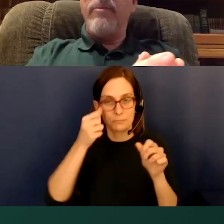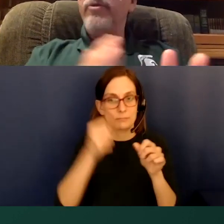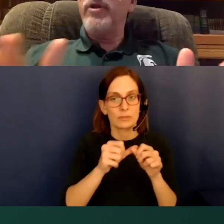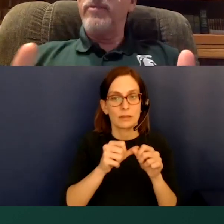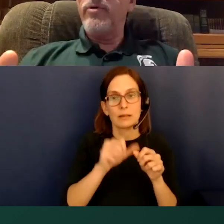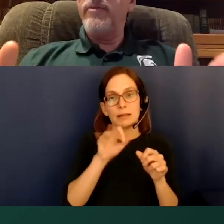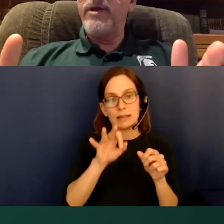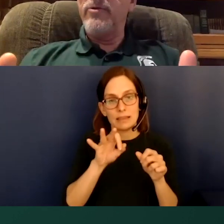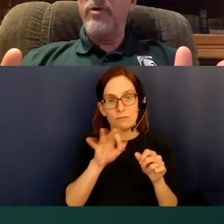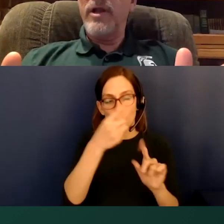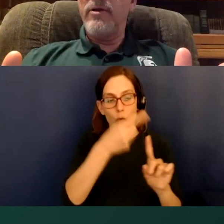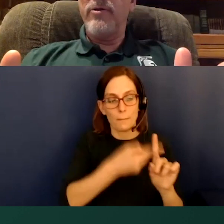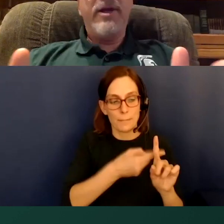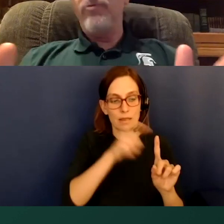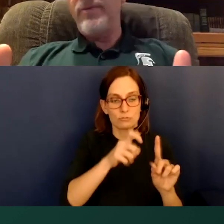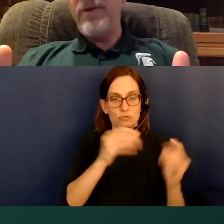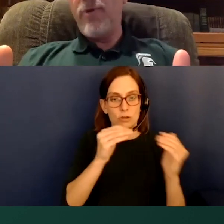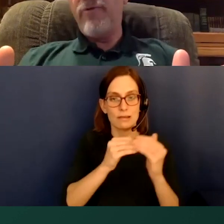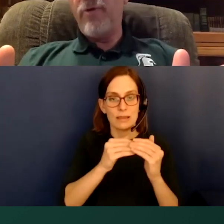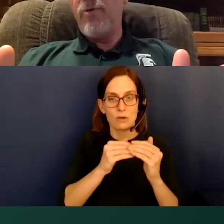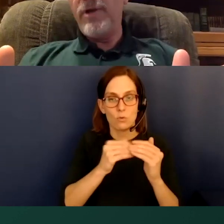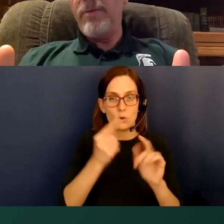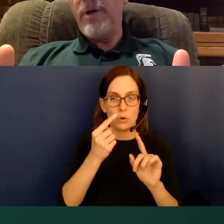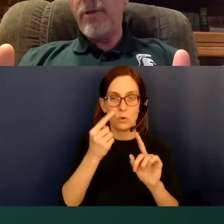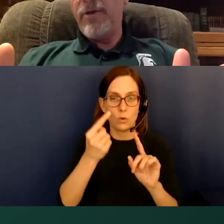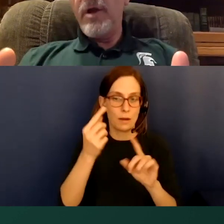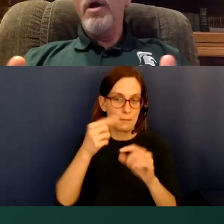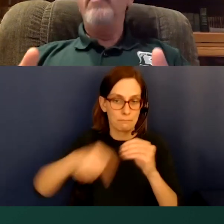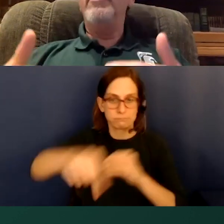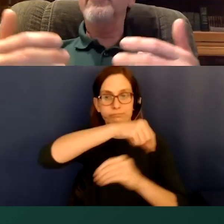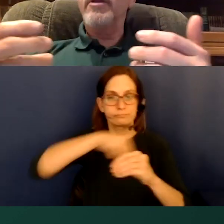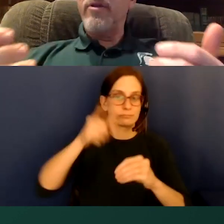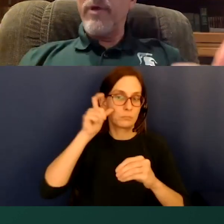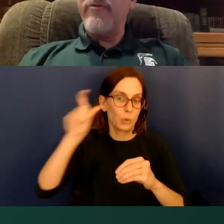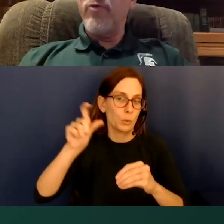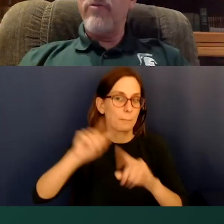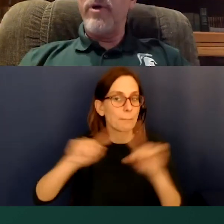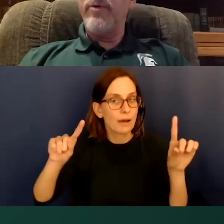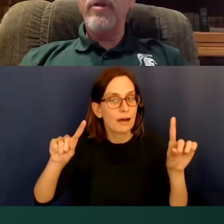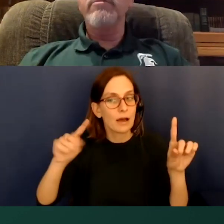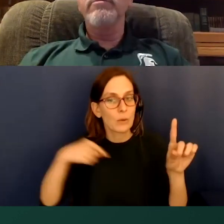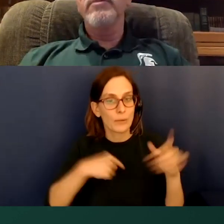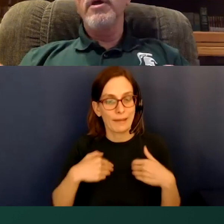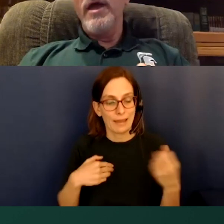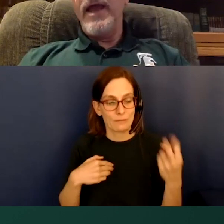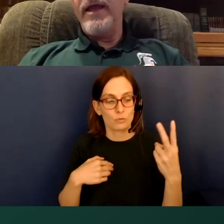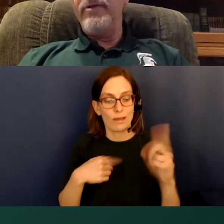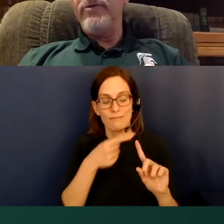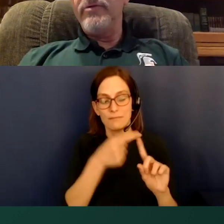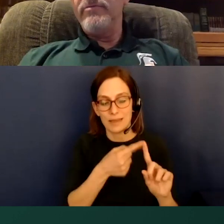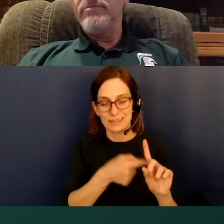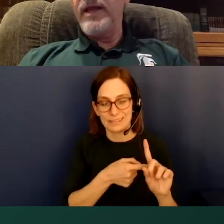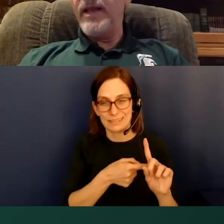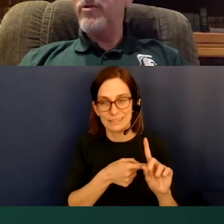if a month is supposed to be a lunar cycle, there can only be one full moon in a month. But since we have 12 months